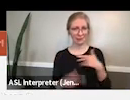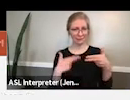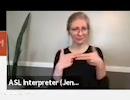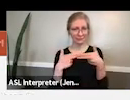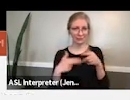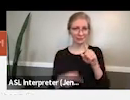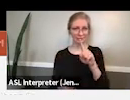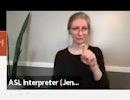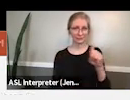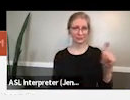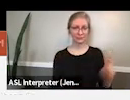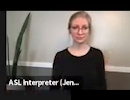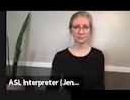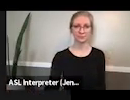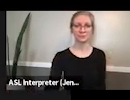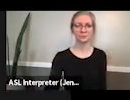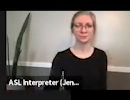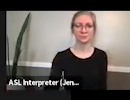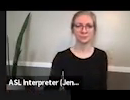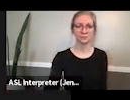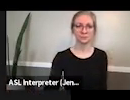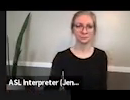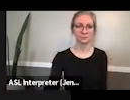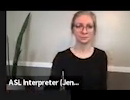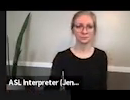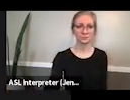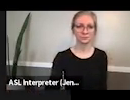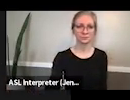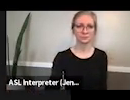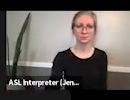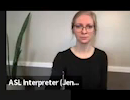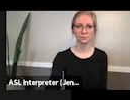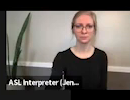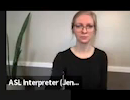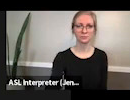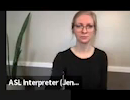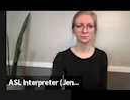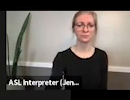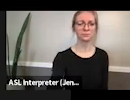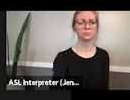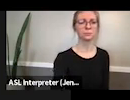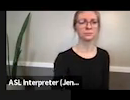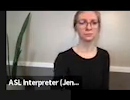slides, I would sure appreciate it. Do you see my slides?